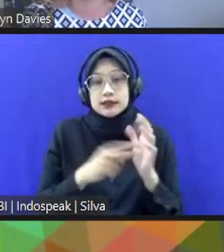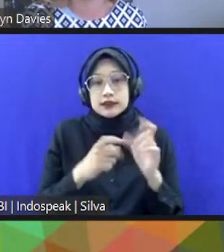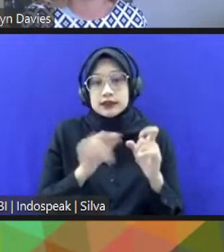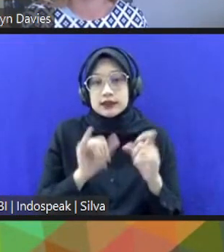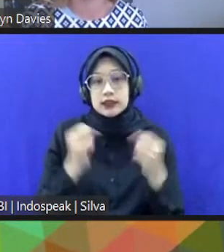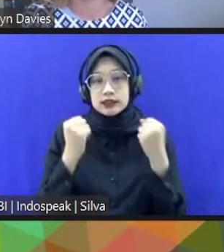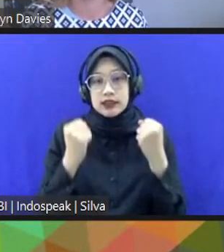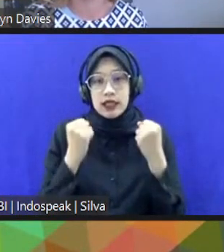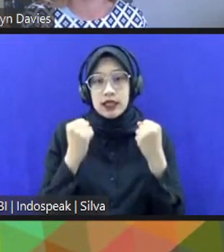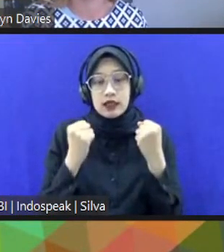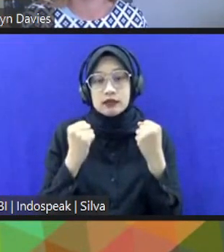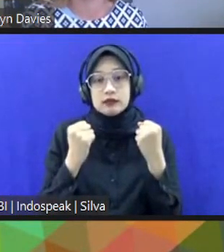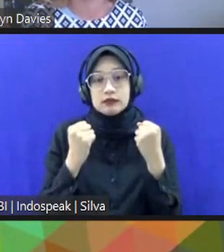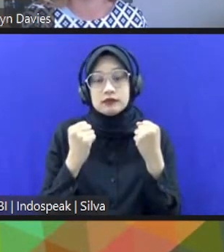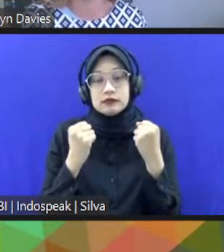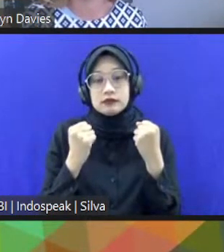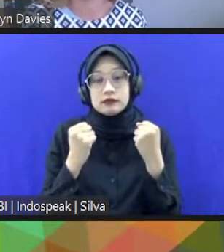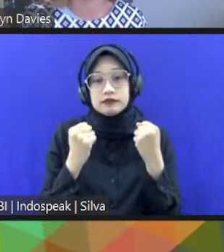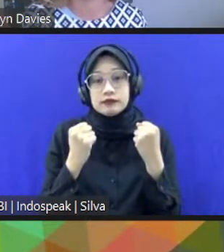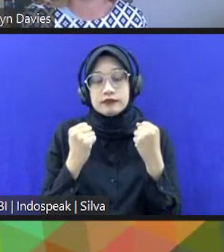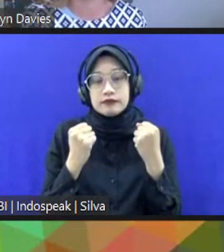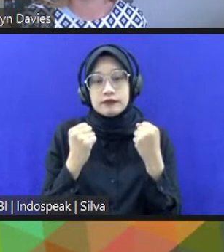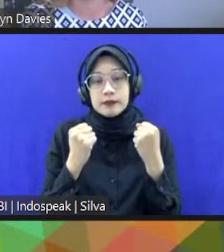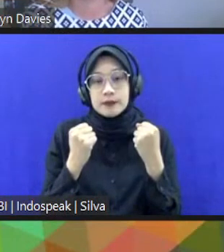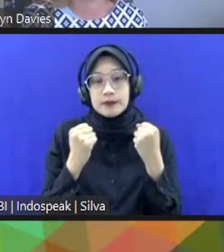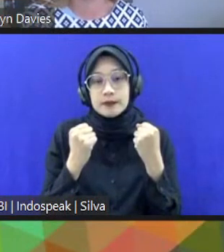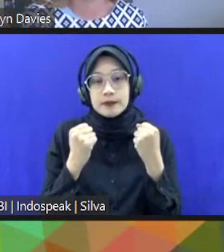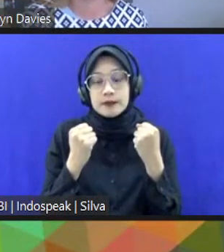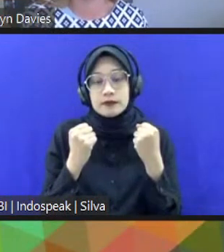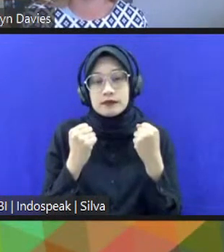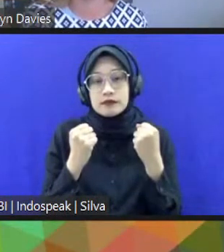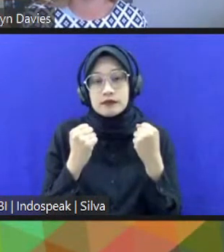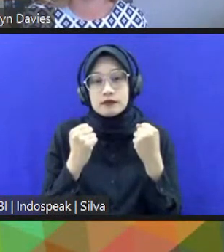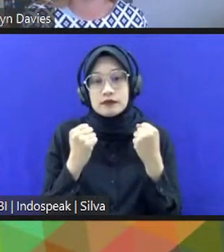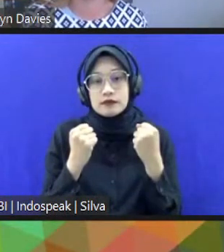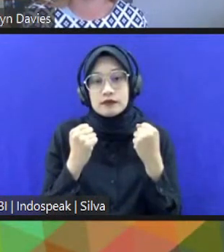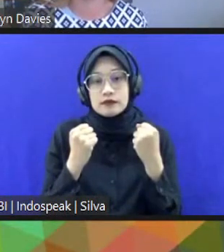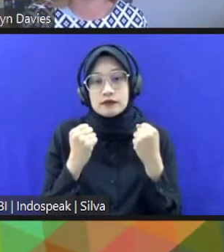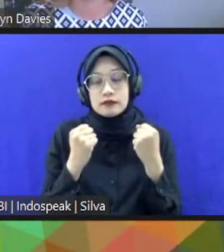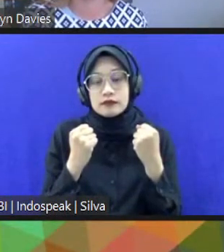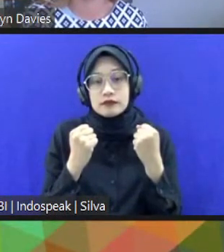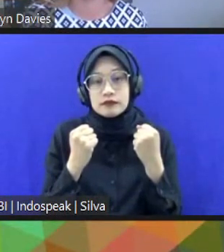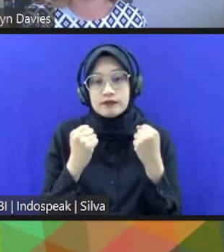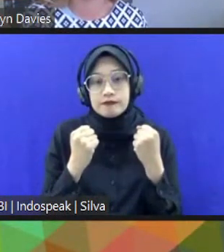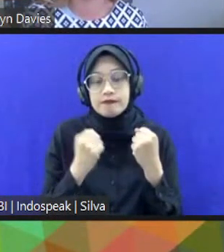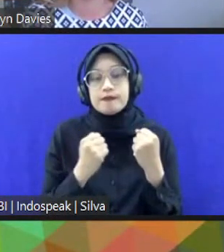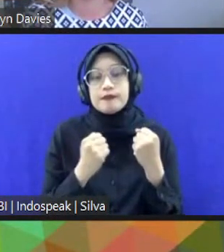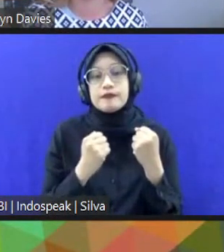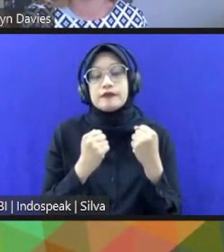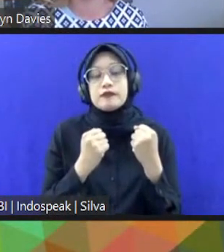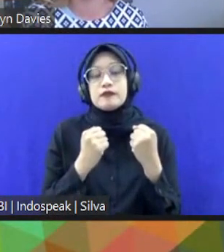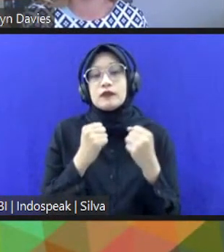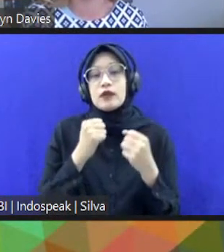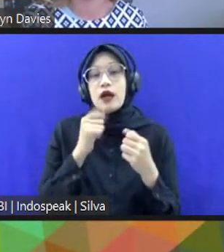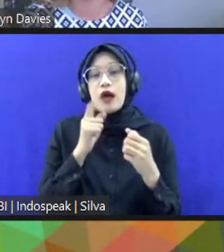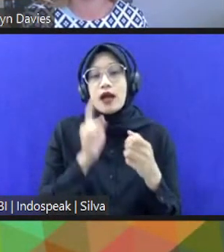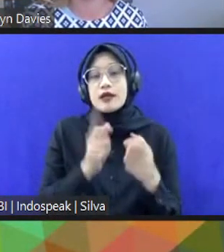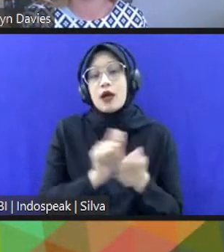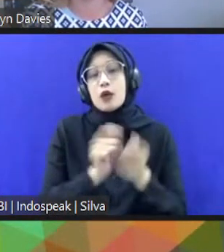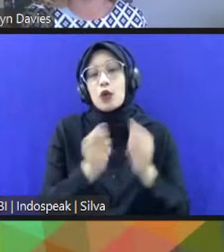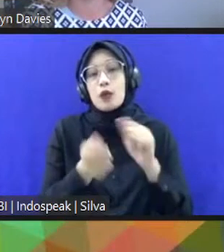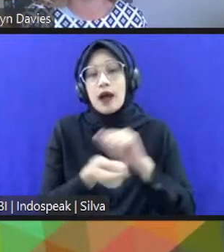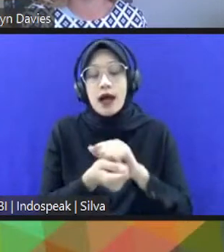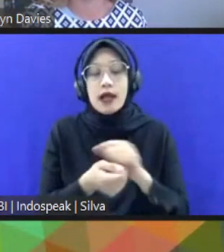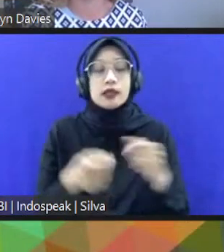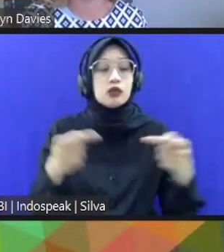it's grows and become enhanced in terms of the coverage and in